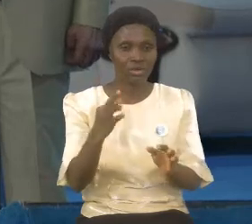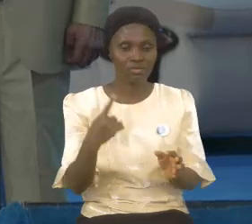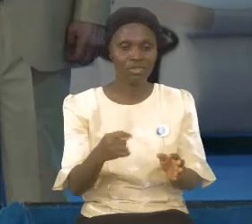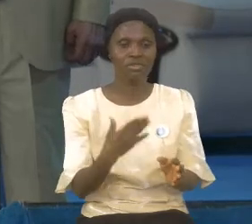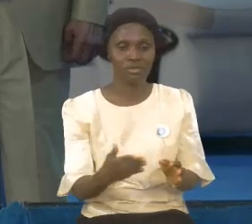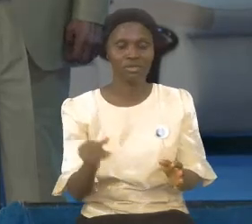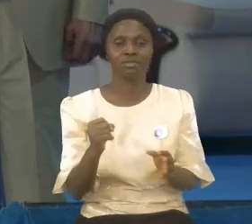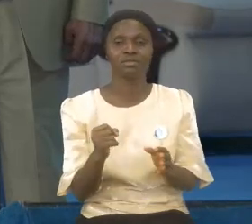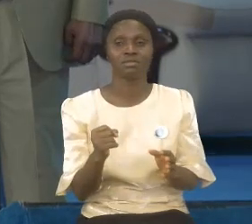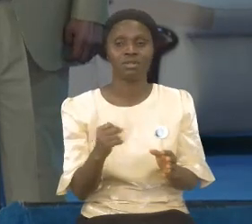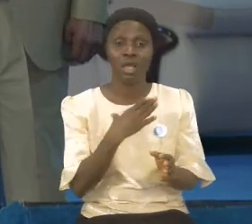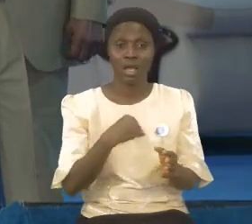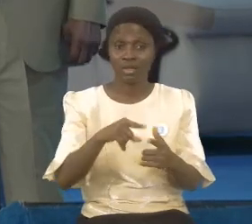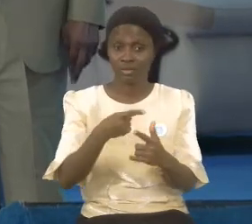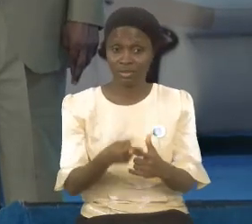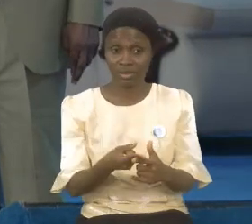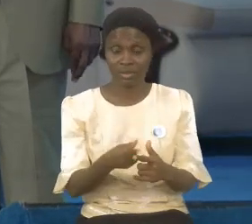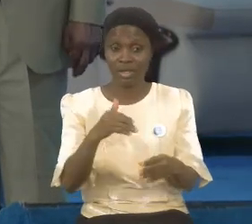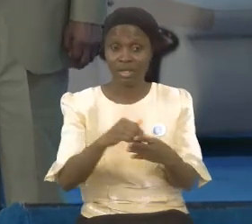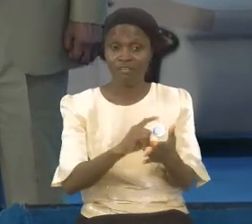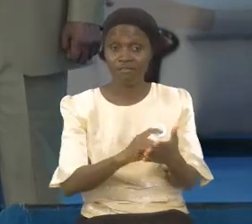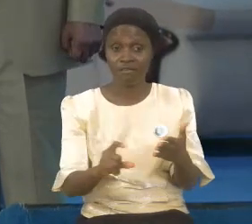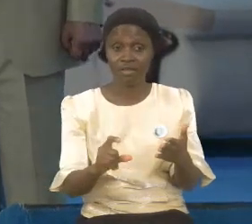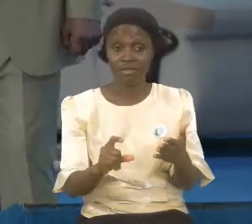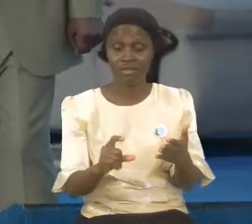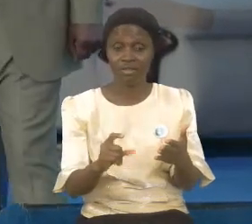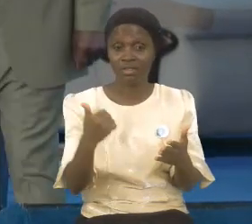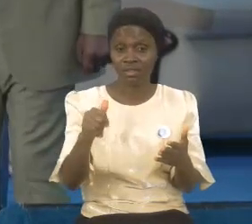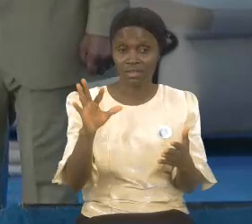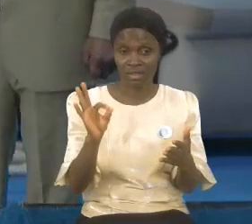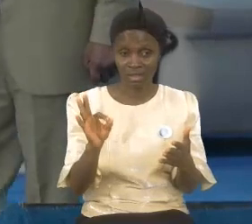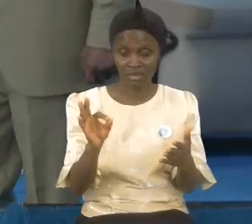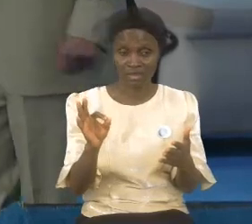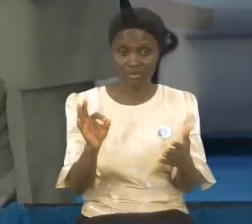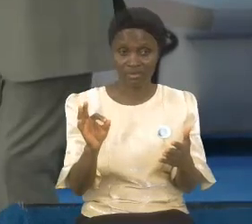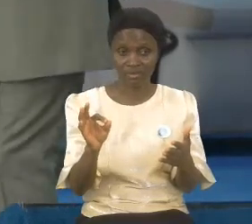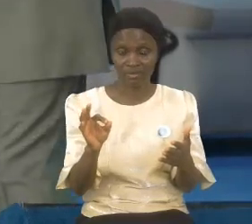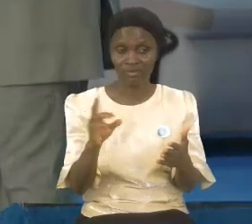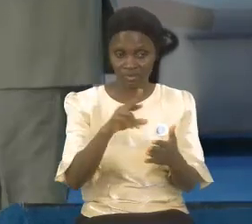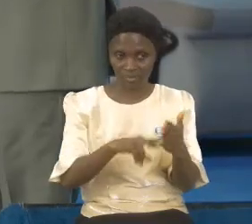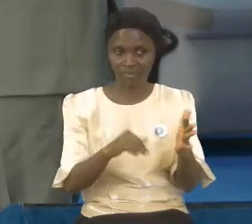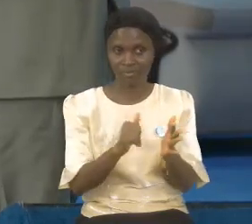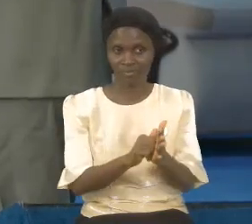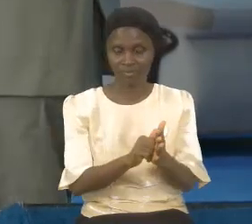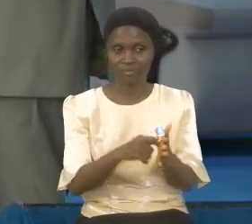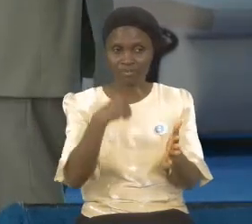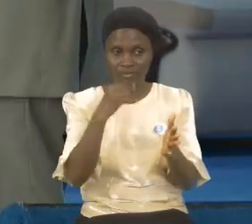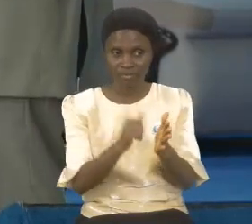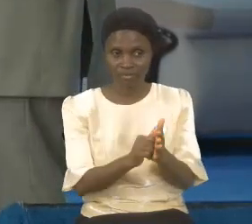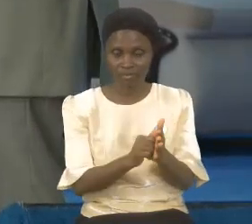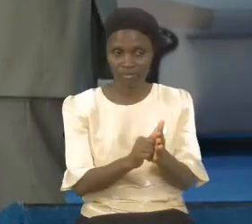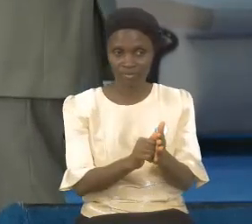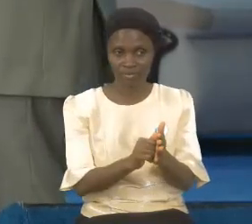the things. And then in verse 19, look at this. It says in verse